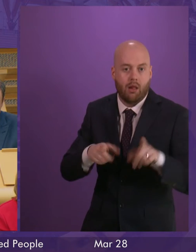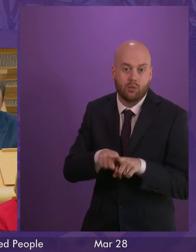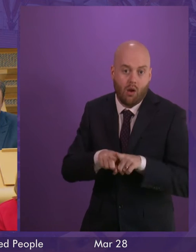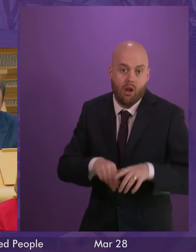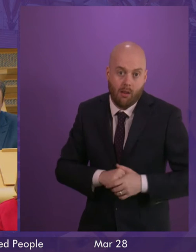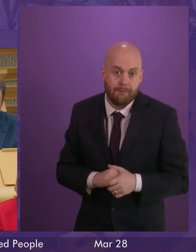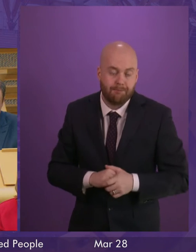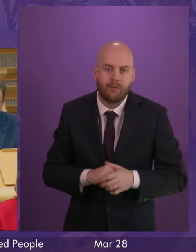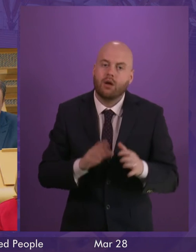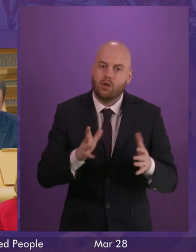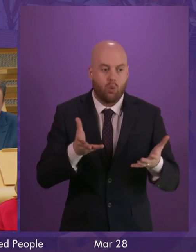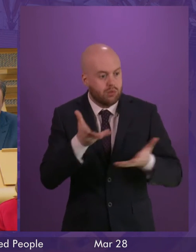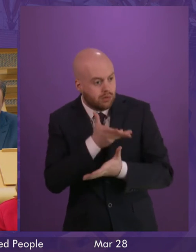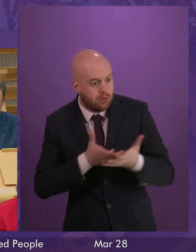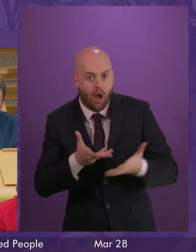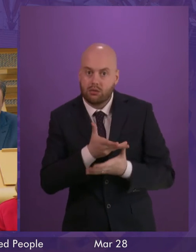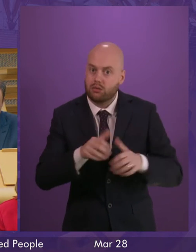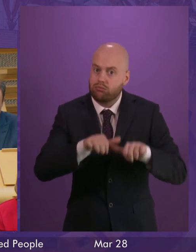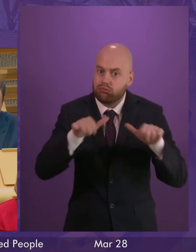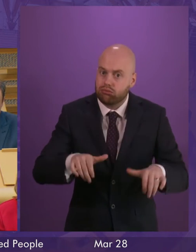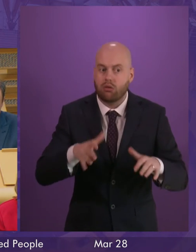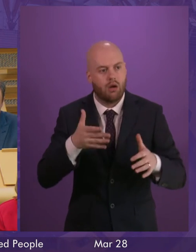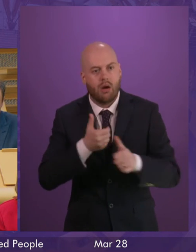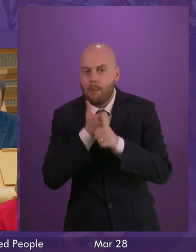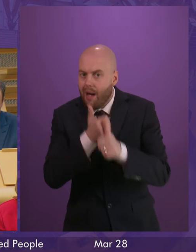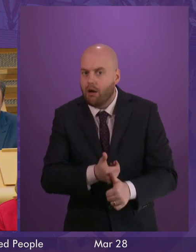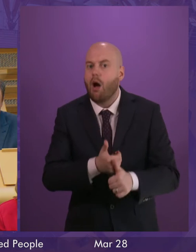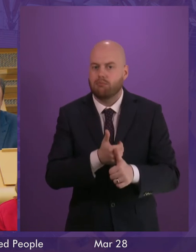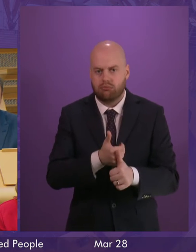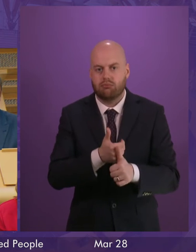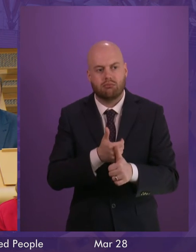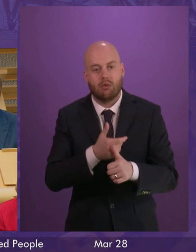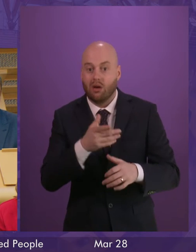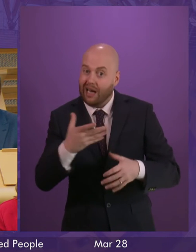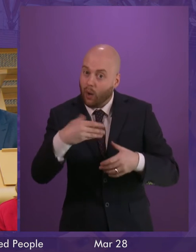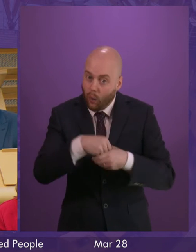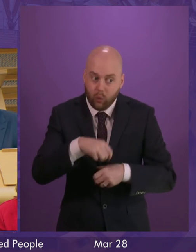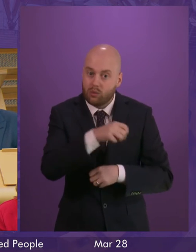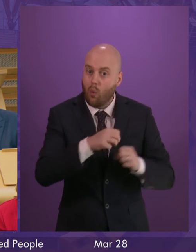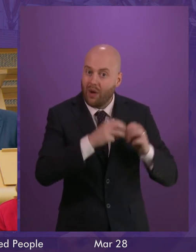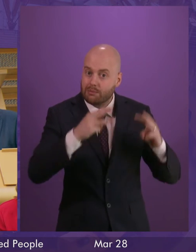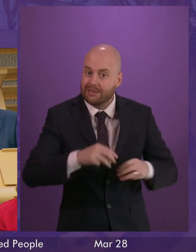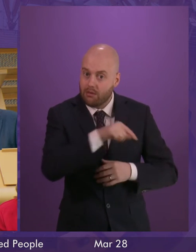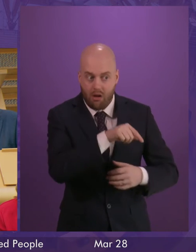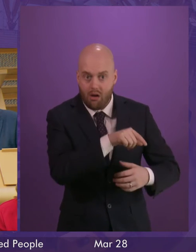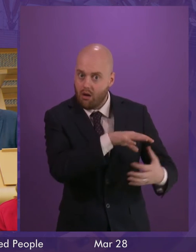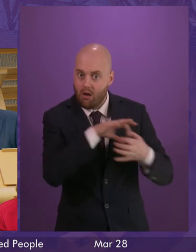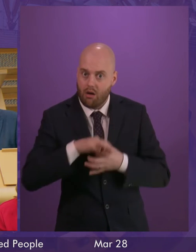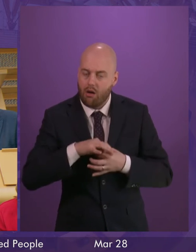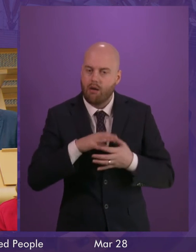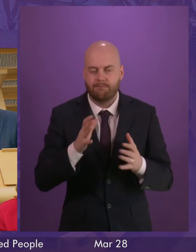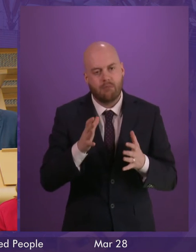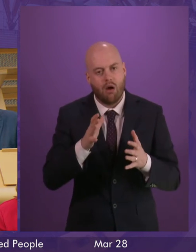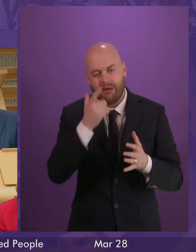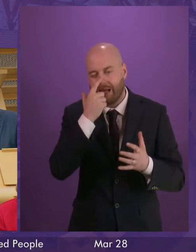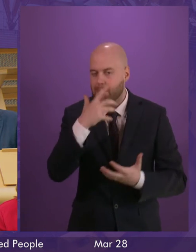The split in employment legislation between Westminster and the Scottish Government creates complexity. Employers refer to a